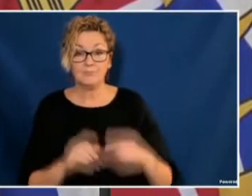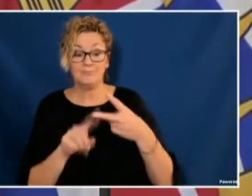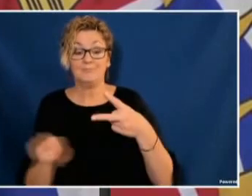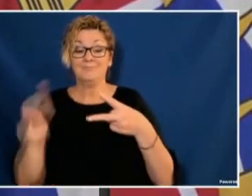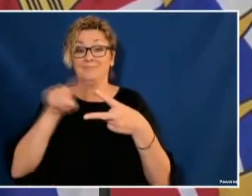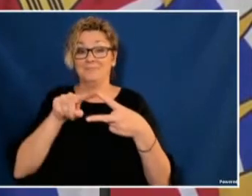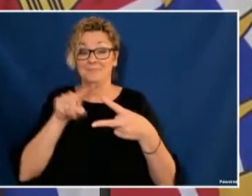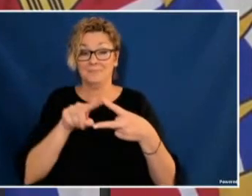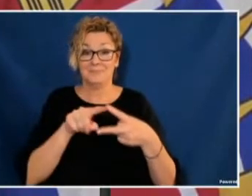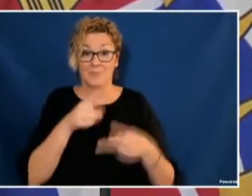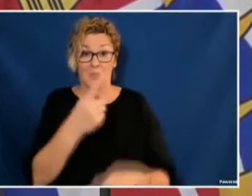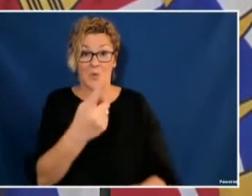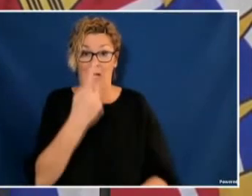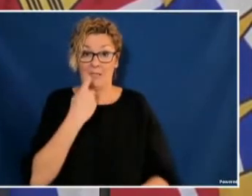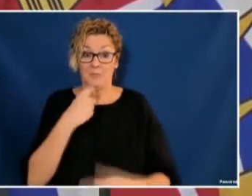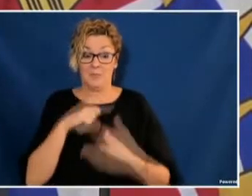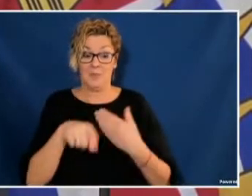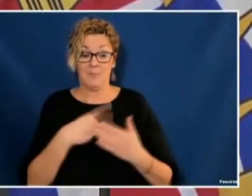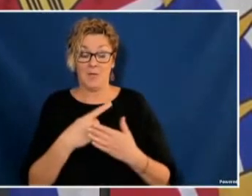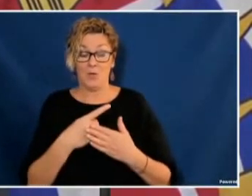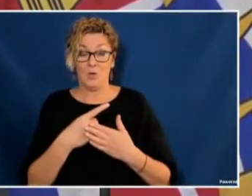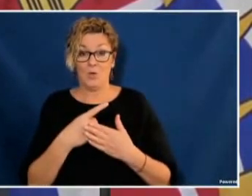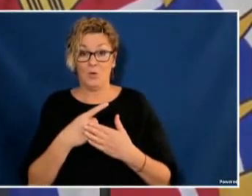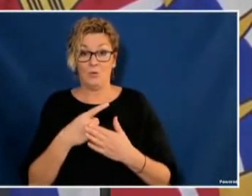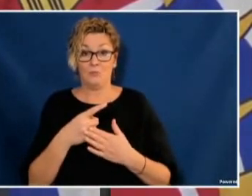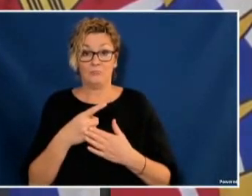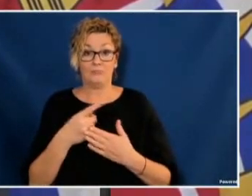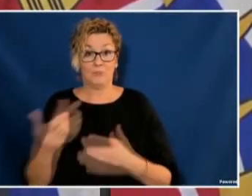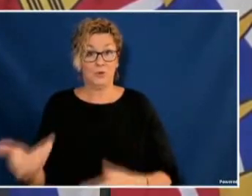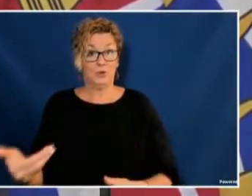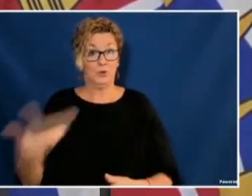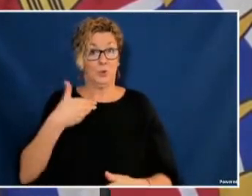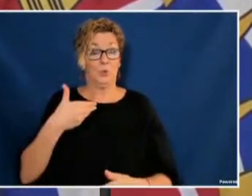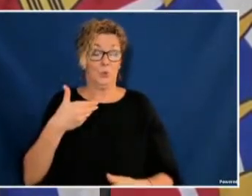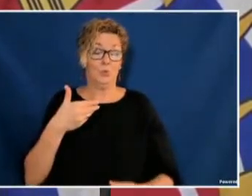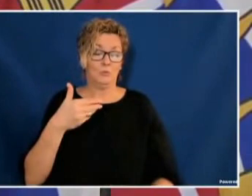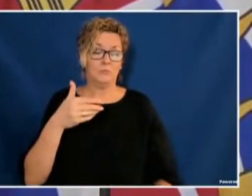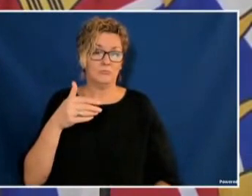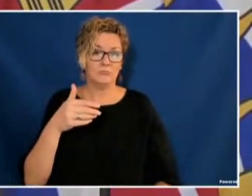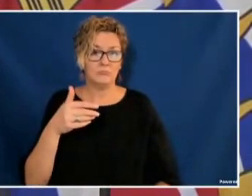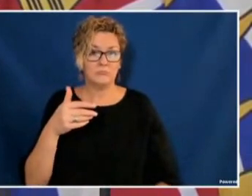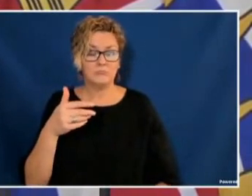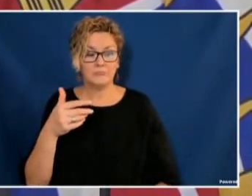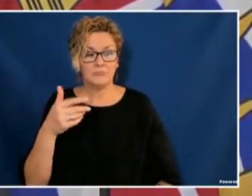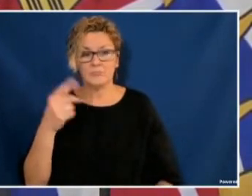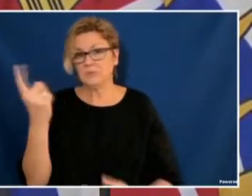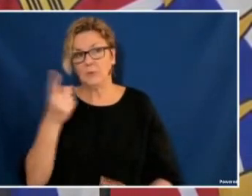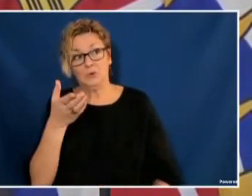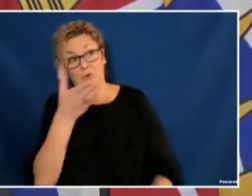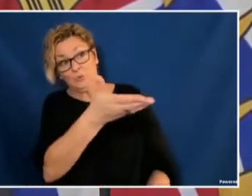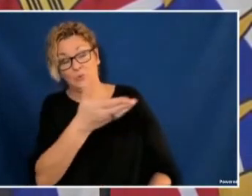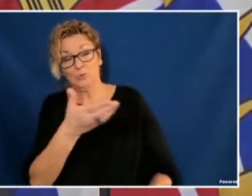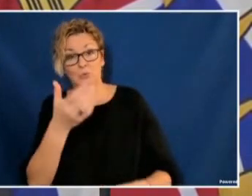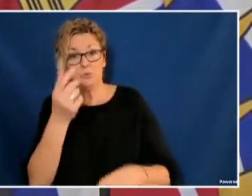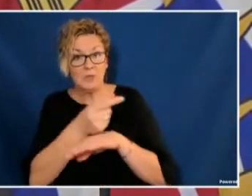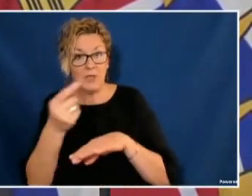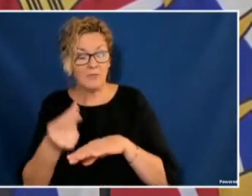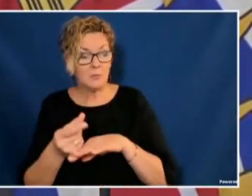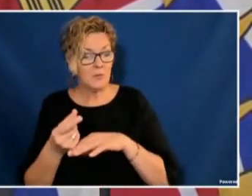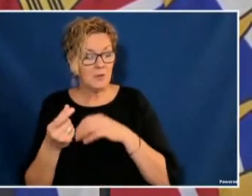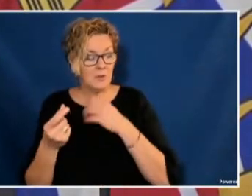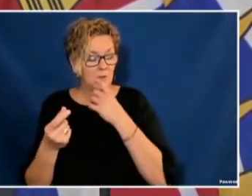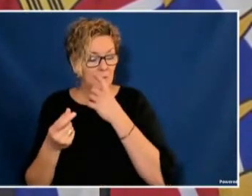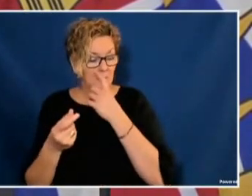that's our life right now. I do not believe at all that we are affecting people's ability